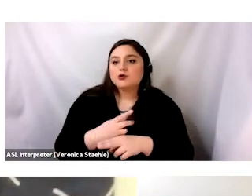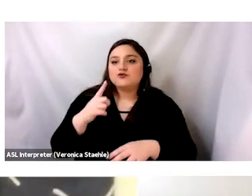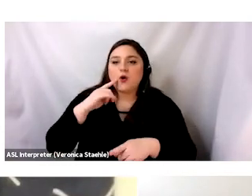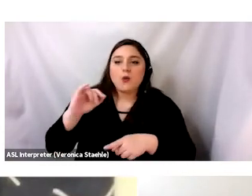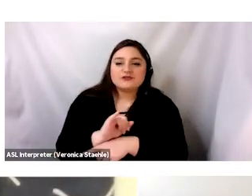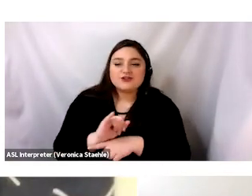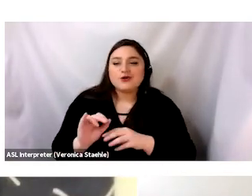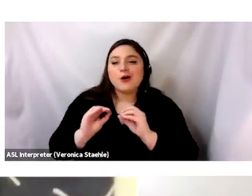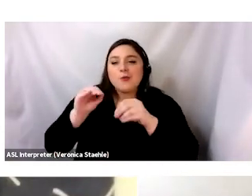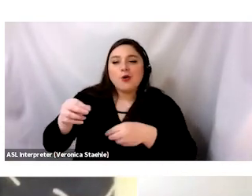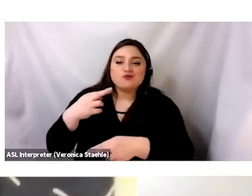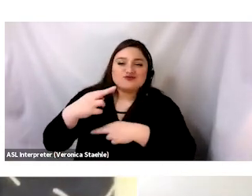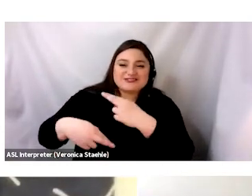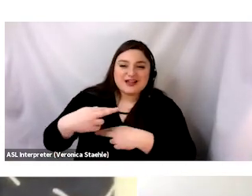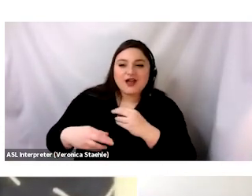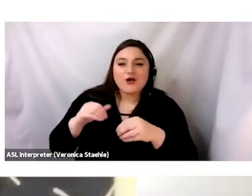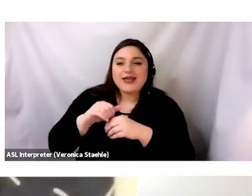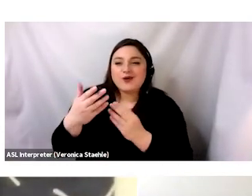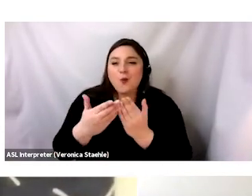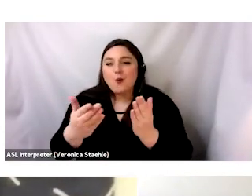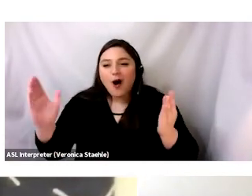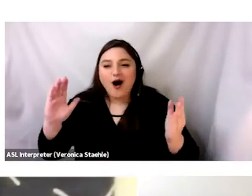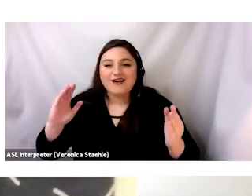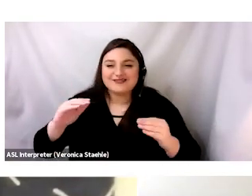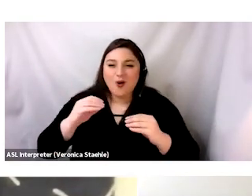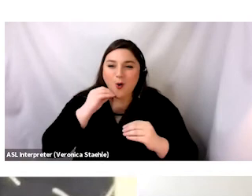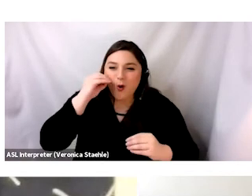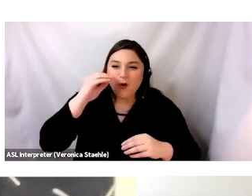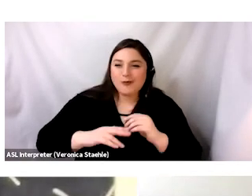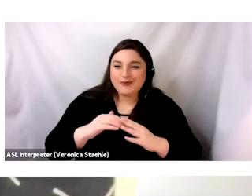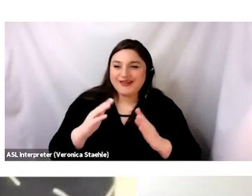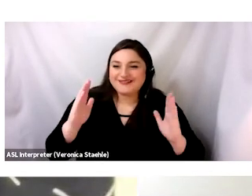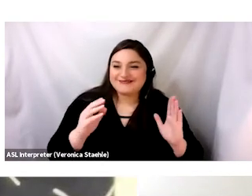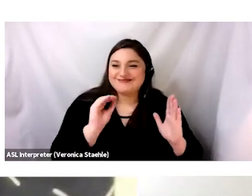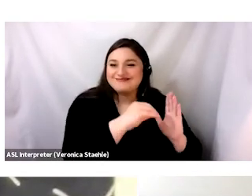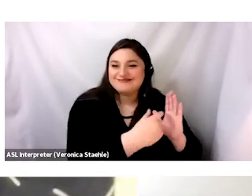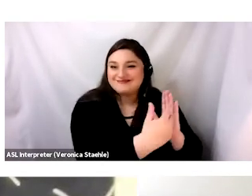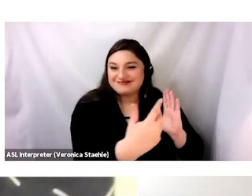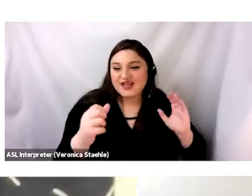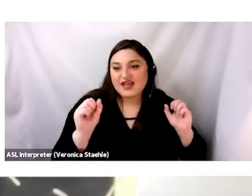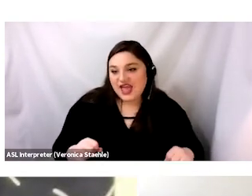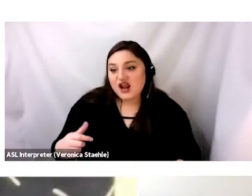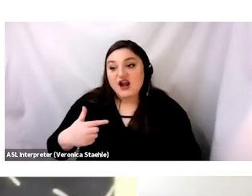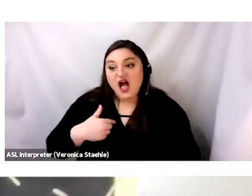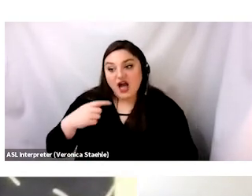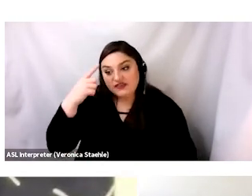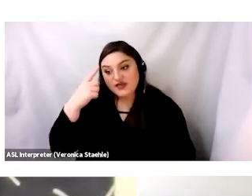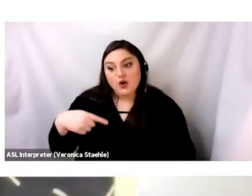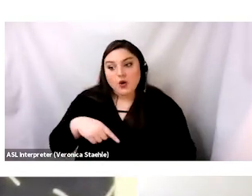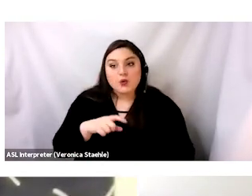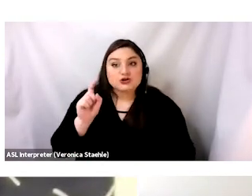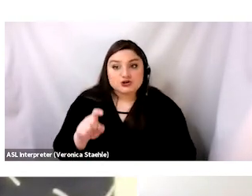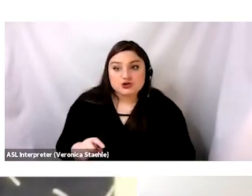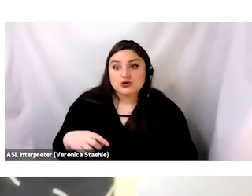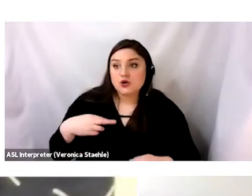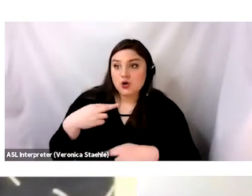like for industrial, for in your walls, for insulation and things like that. And I think those are great. I think we should recycle as